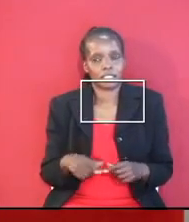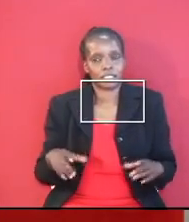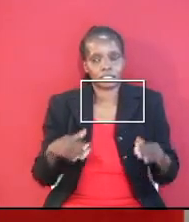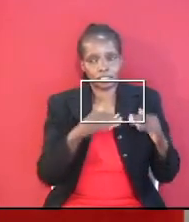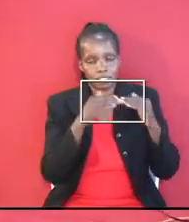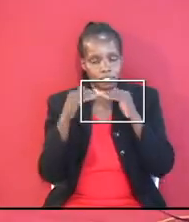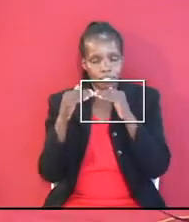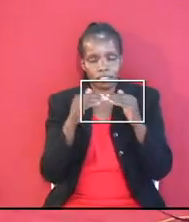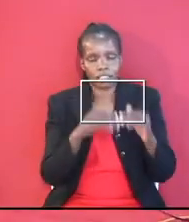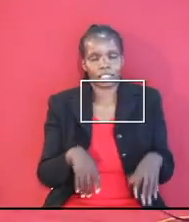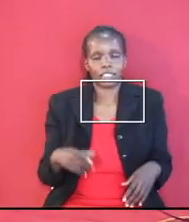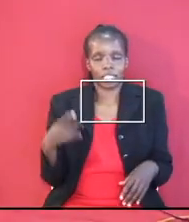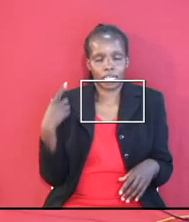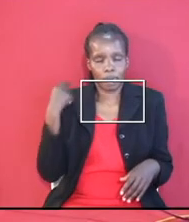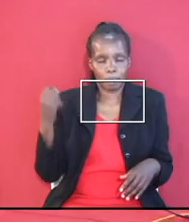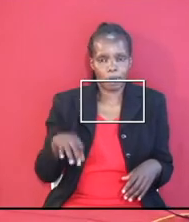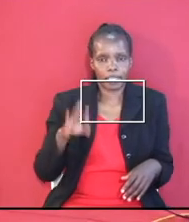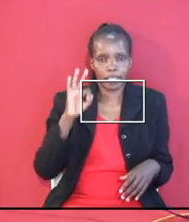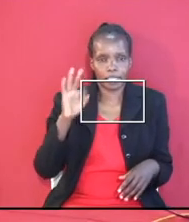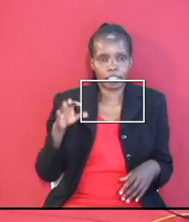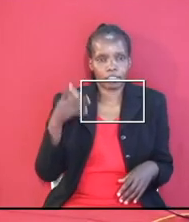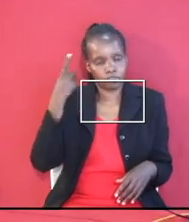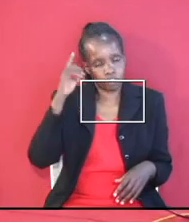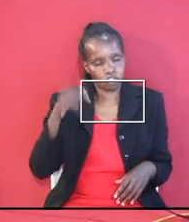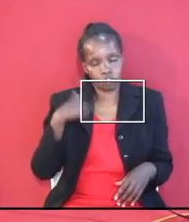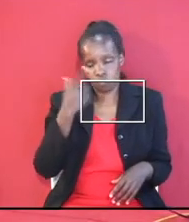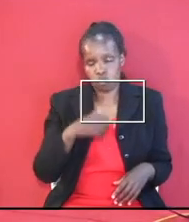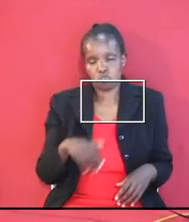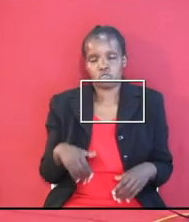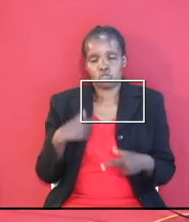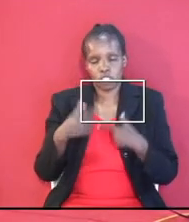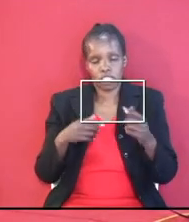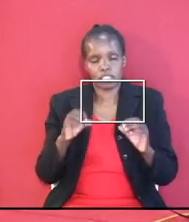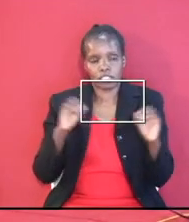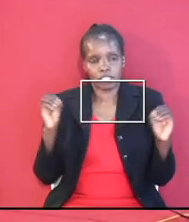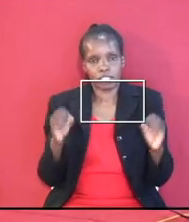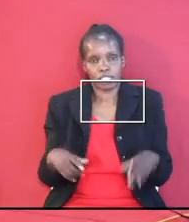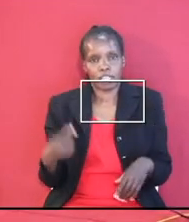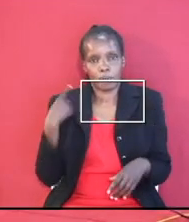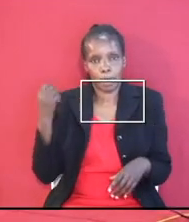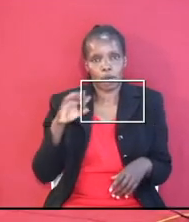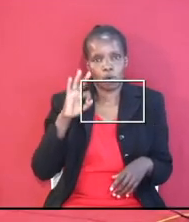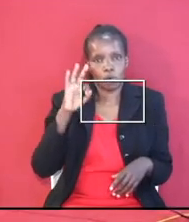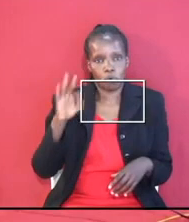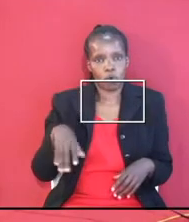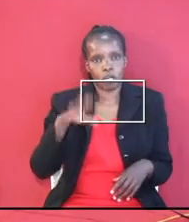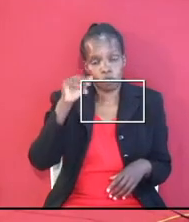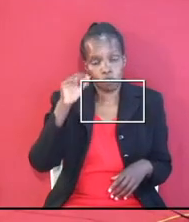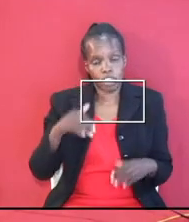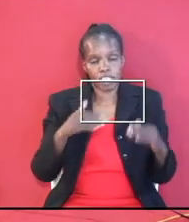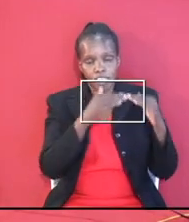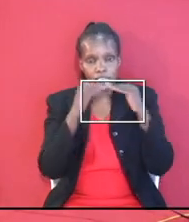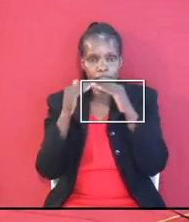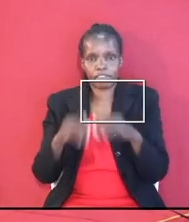Level number three for those who don't carry on. Level number one? Calling level.